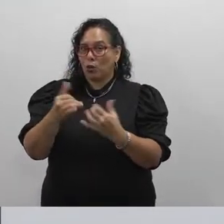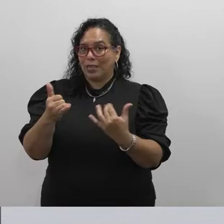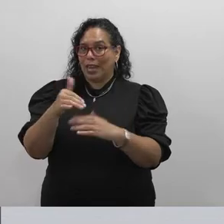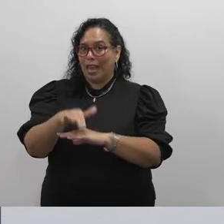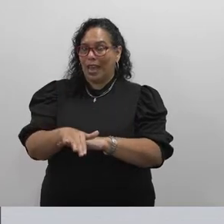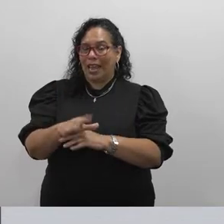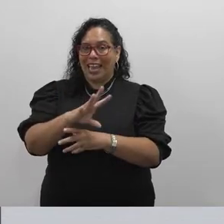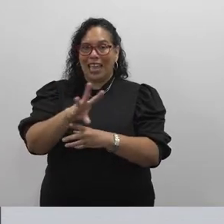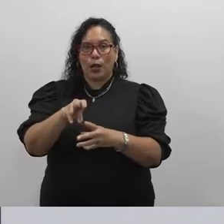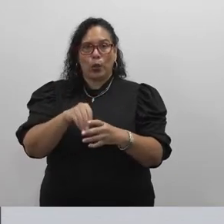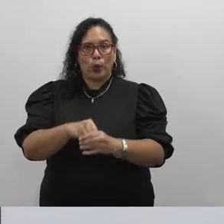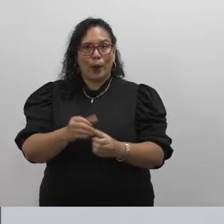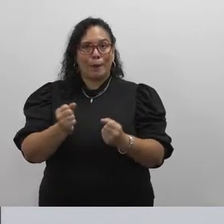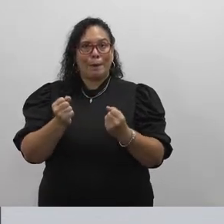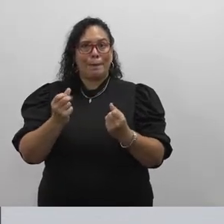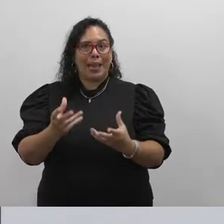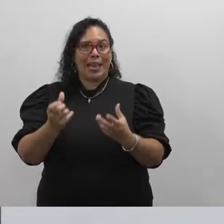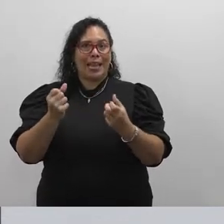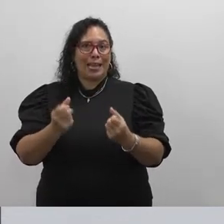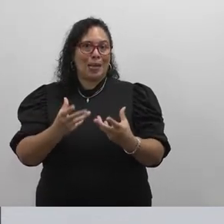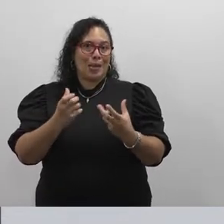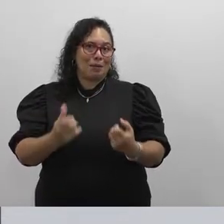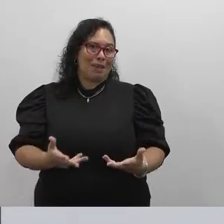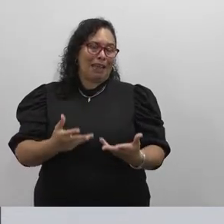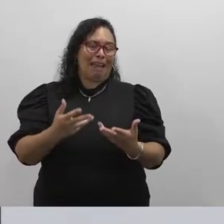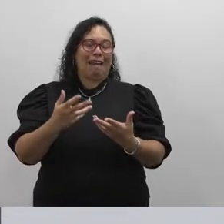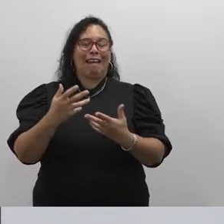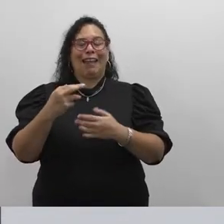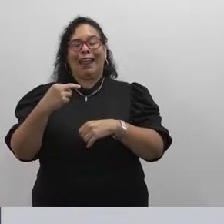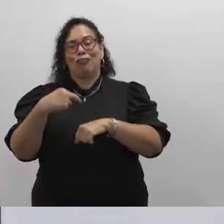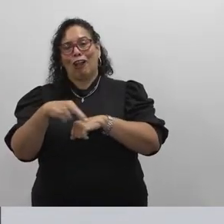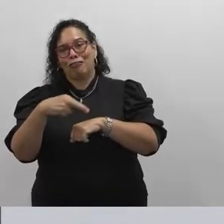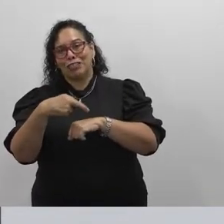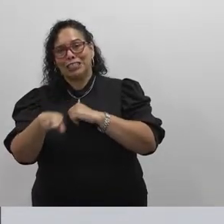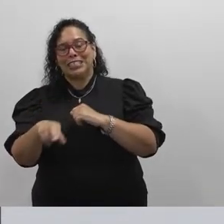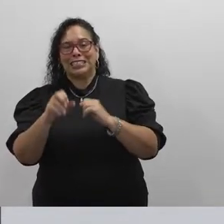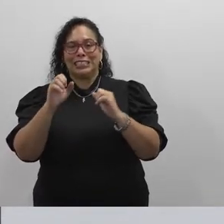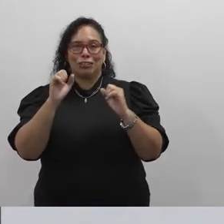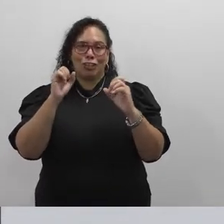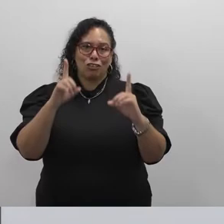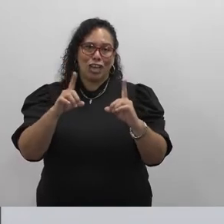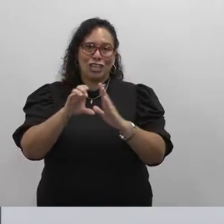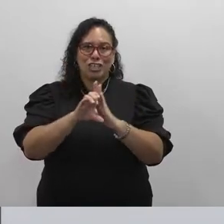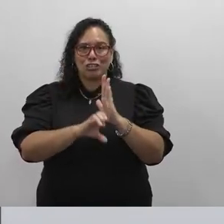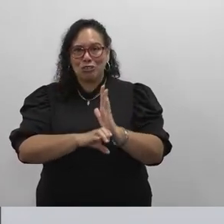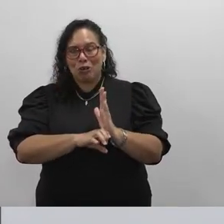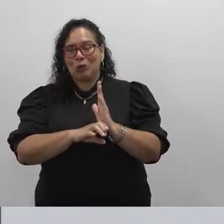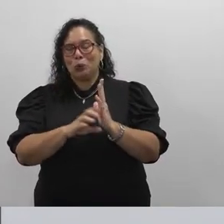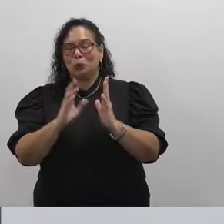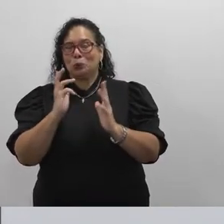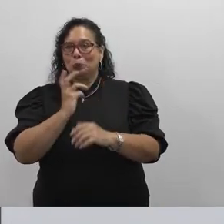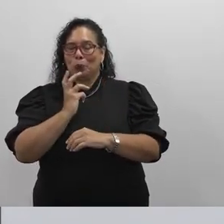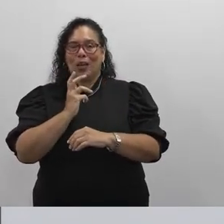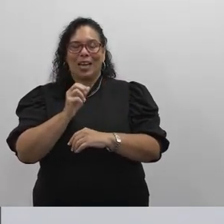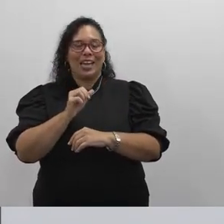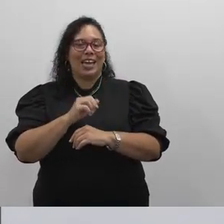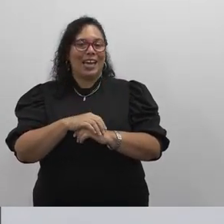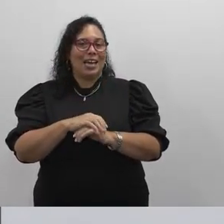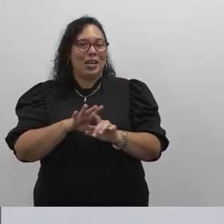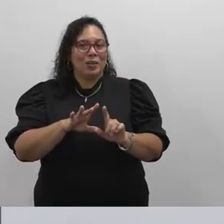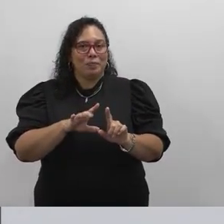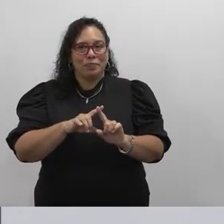of different references to government codes and education codes and codes galore, so I won't go through every one of them, but it's